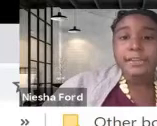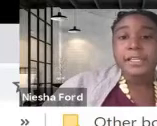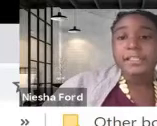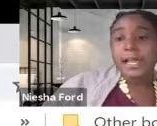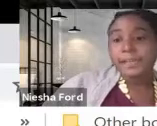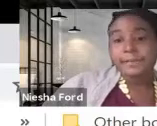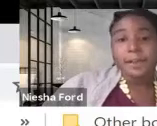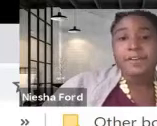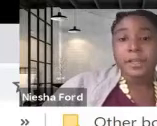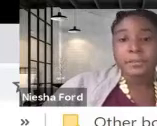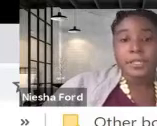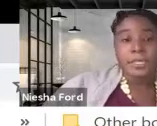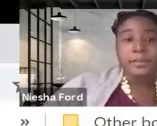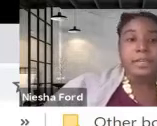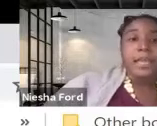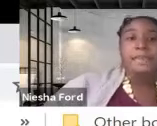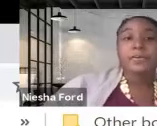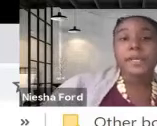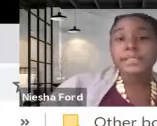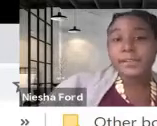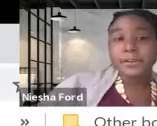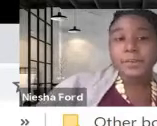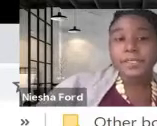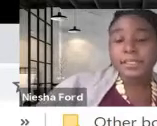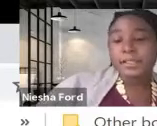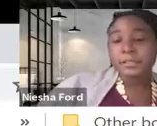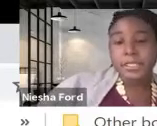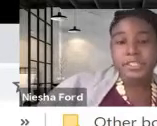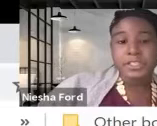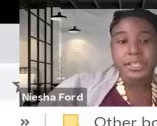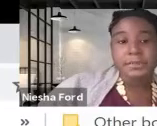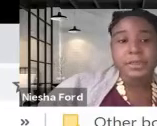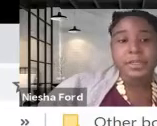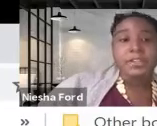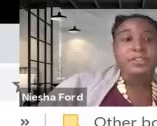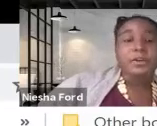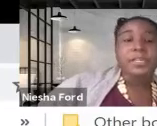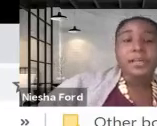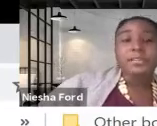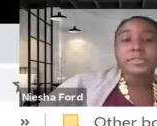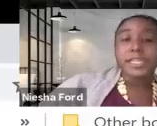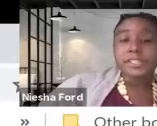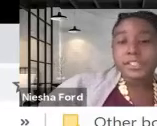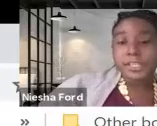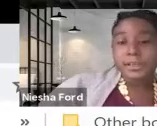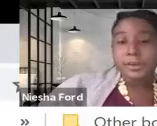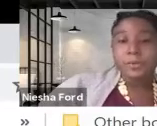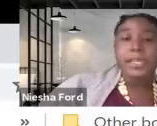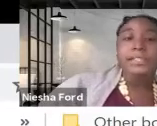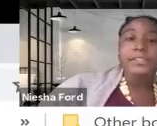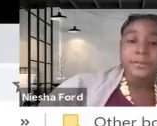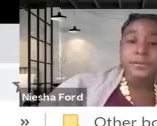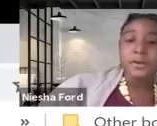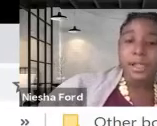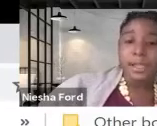is now the client of your company, and the rest of the group is the consultation team. So the consultation team